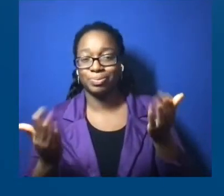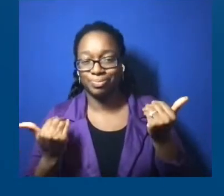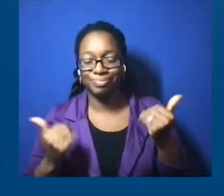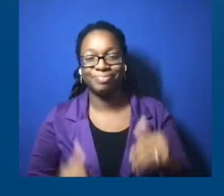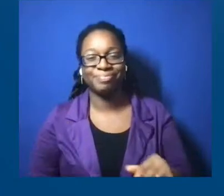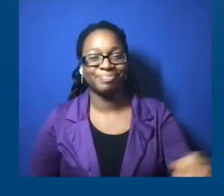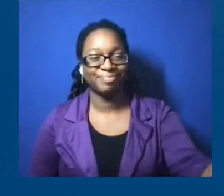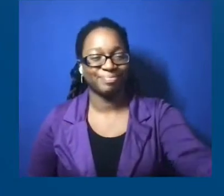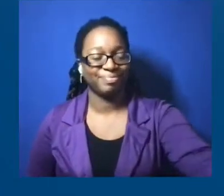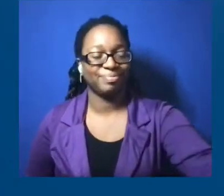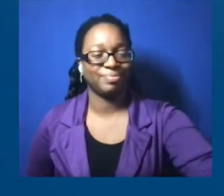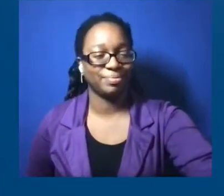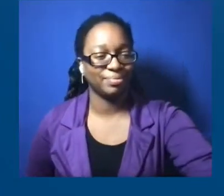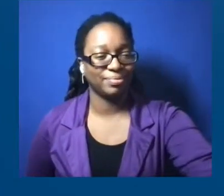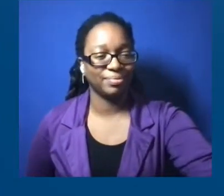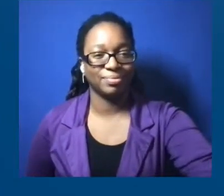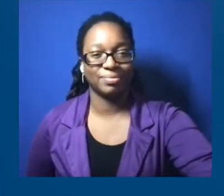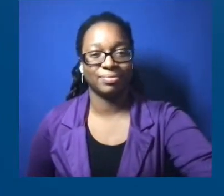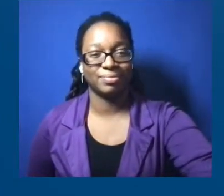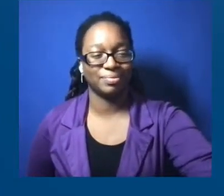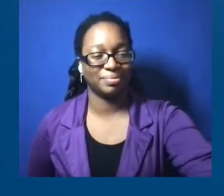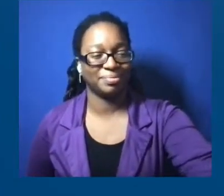Good afternoon. Whoa, whoa, whoa.